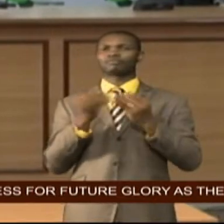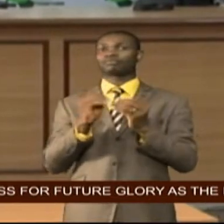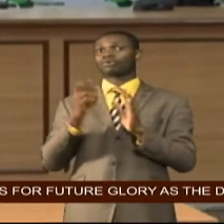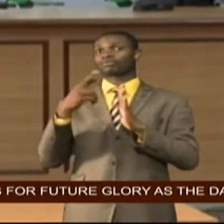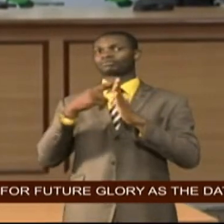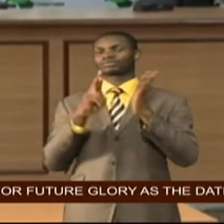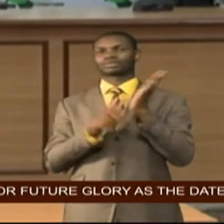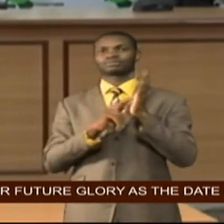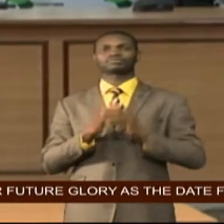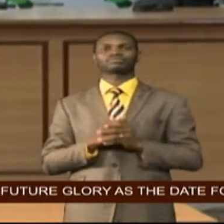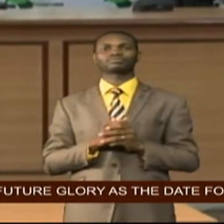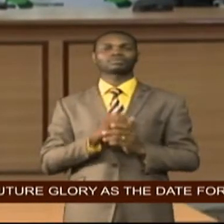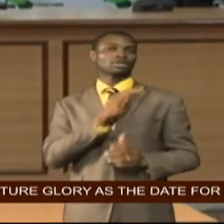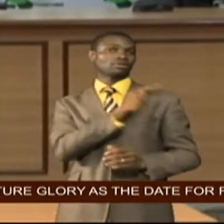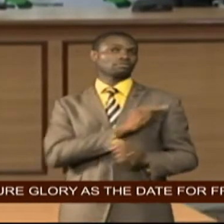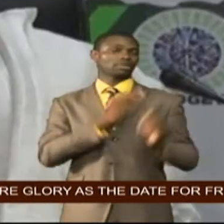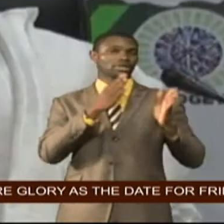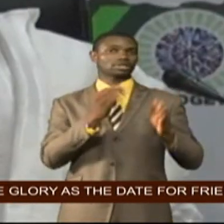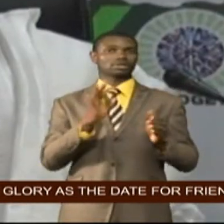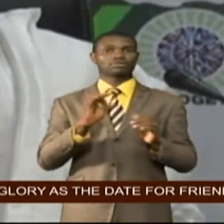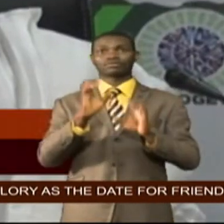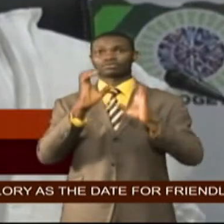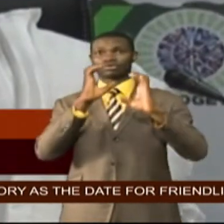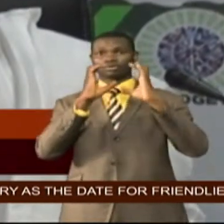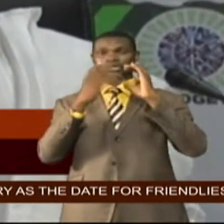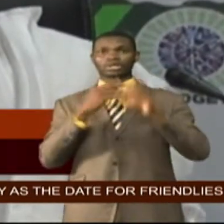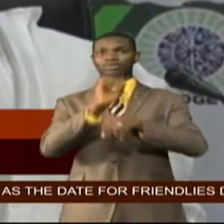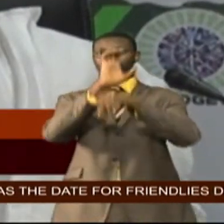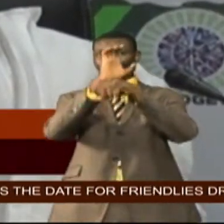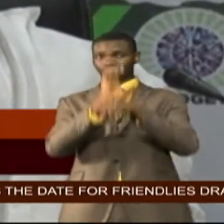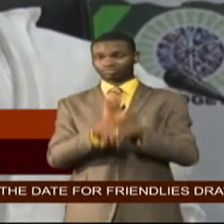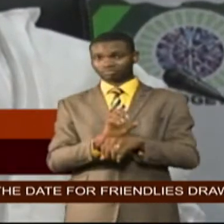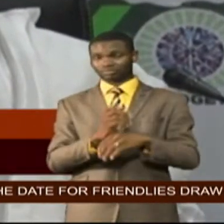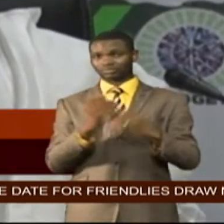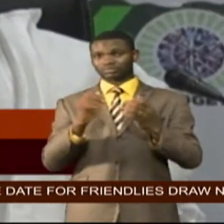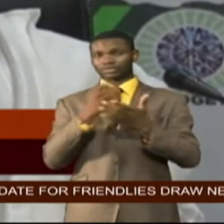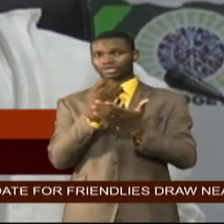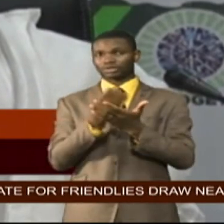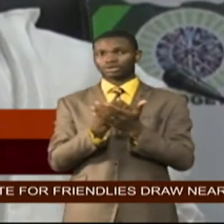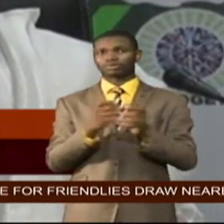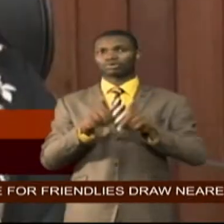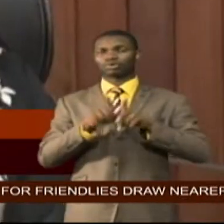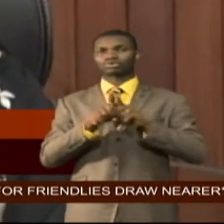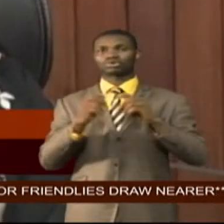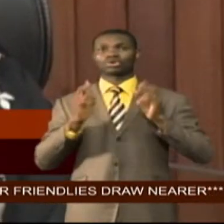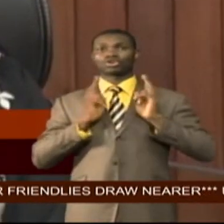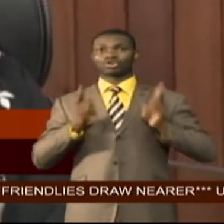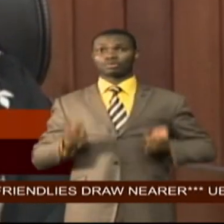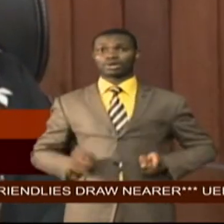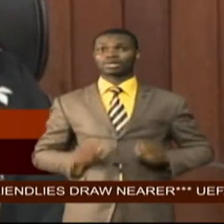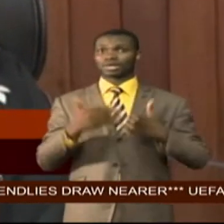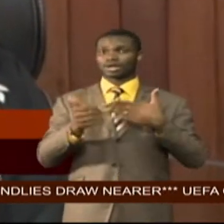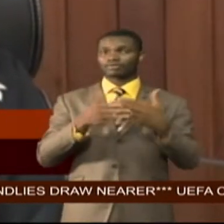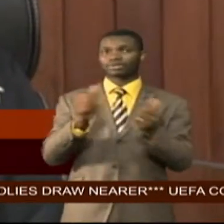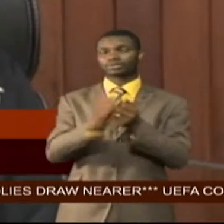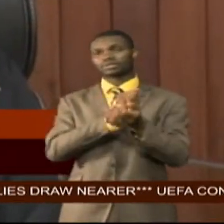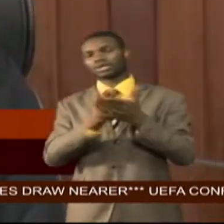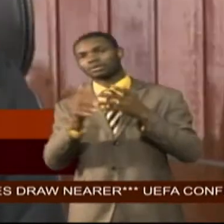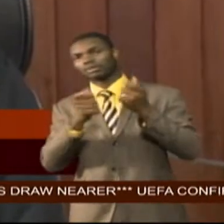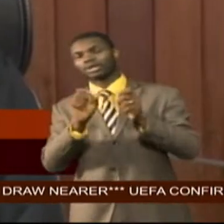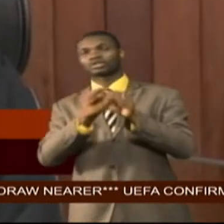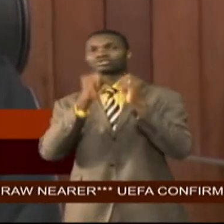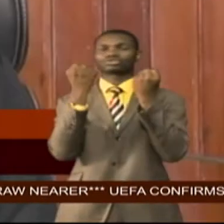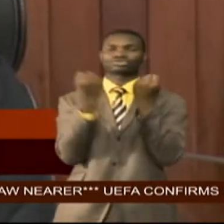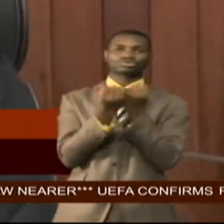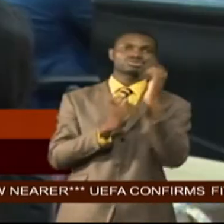by the Ministers of Communication and Digital Economy, Isa Ali Pantami, and that of Humanitarian Affairs, Disaster Management and Social